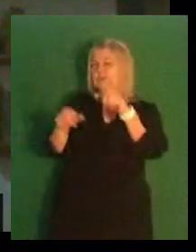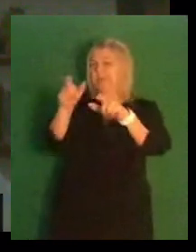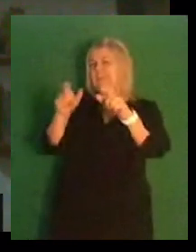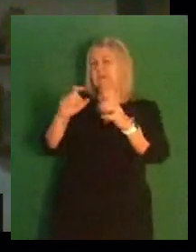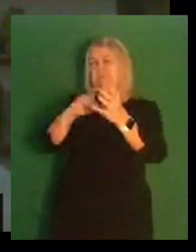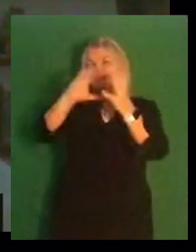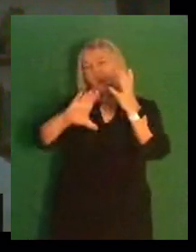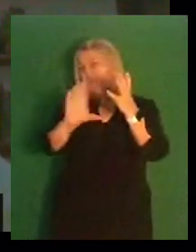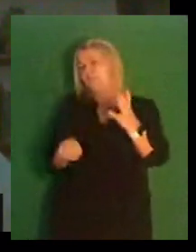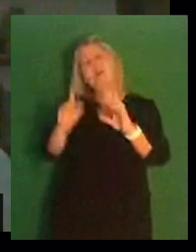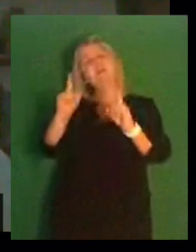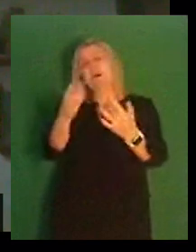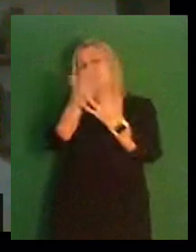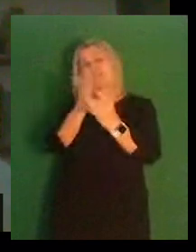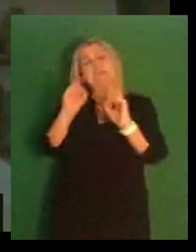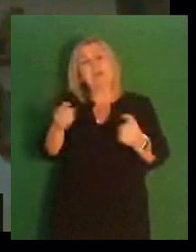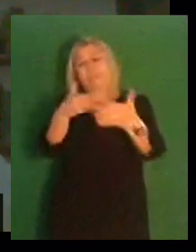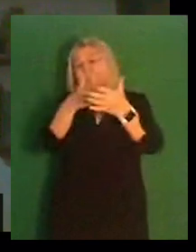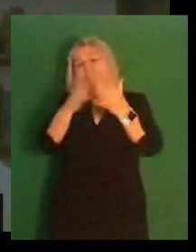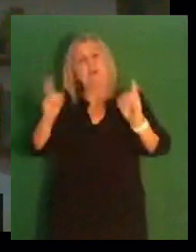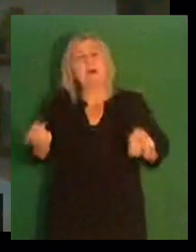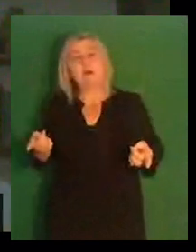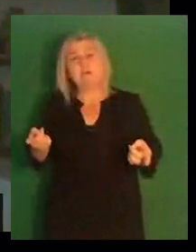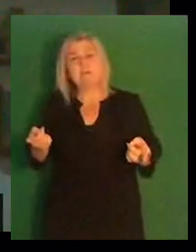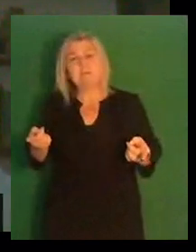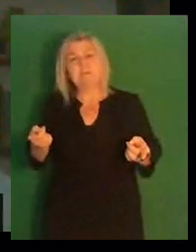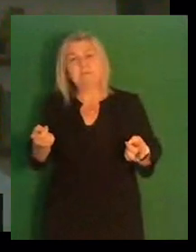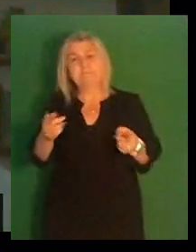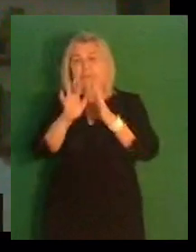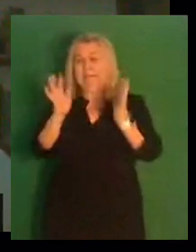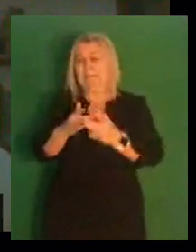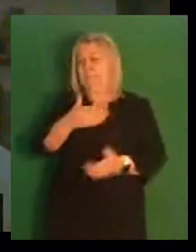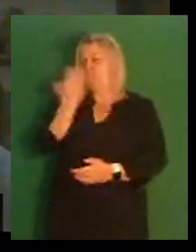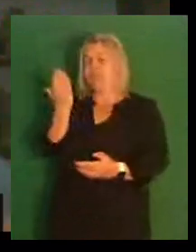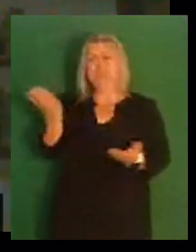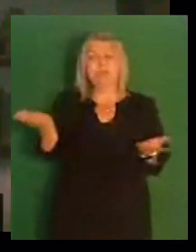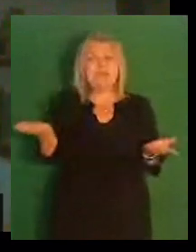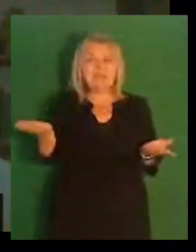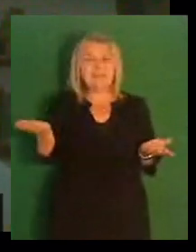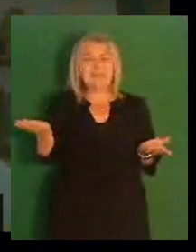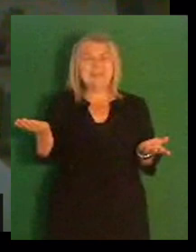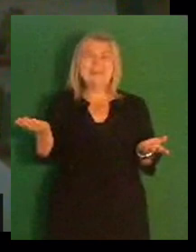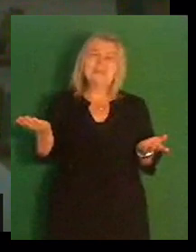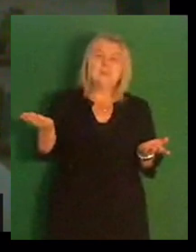access that. So there's, for me, the kind of next question, particularly around audience, and because we have